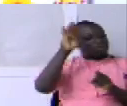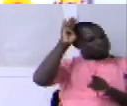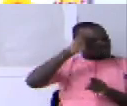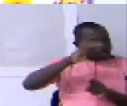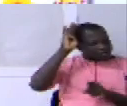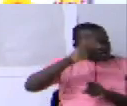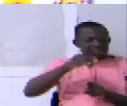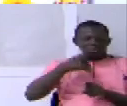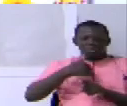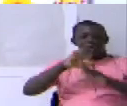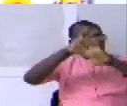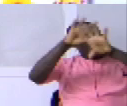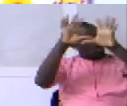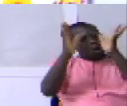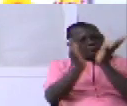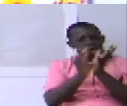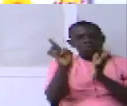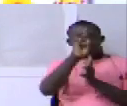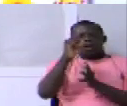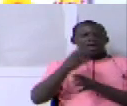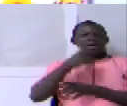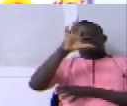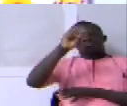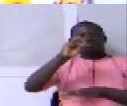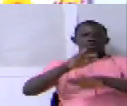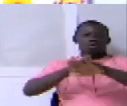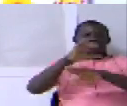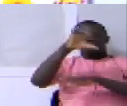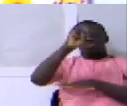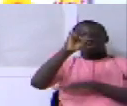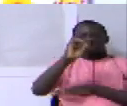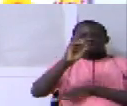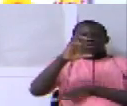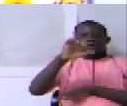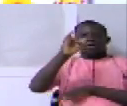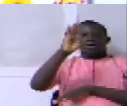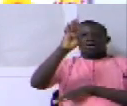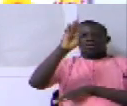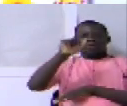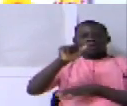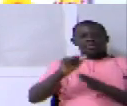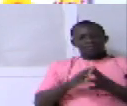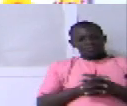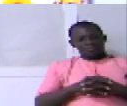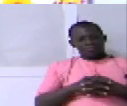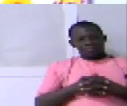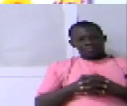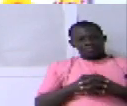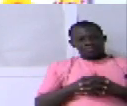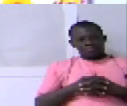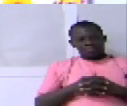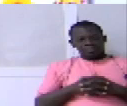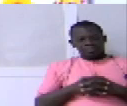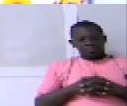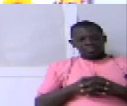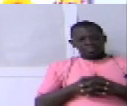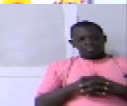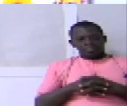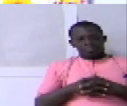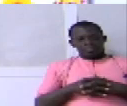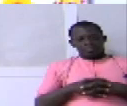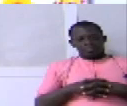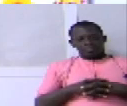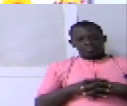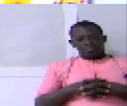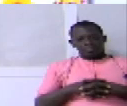of all what I did to him. Mbenyo fulako Soriba se nyini ajisokono ayajube